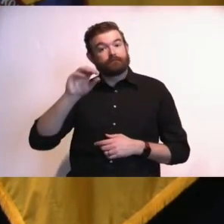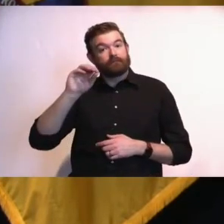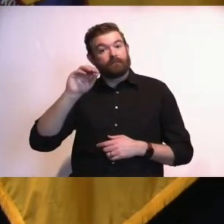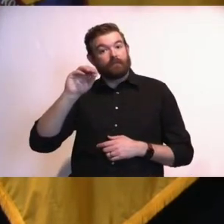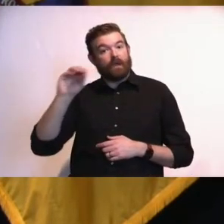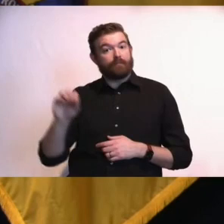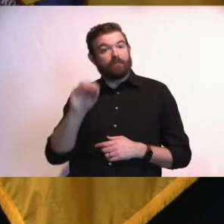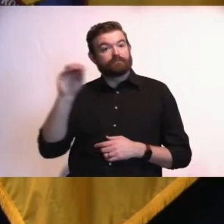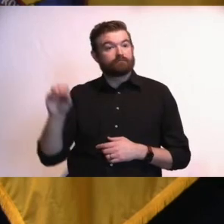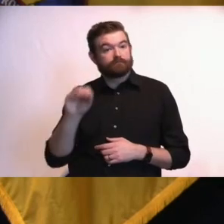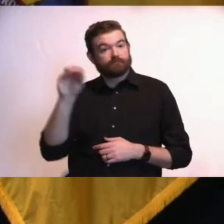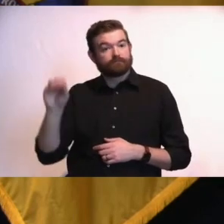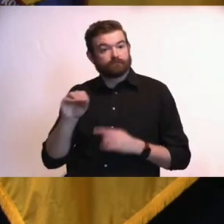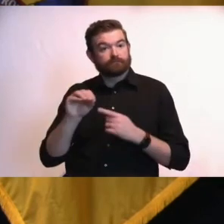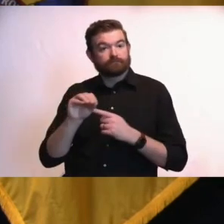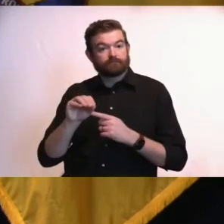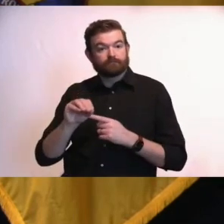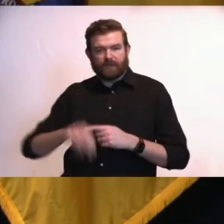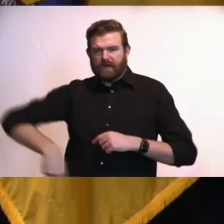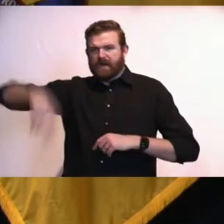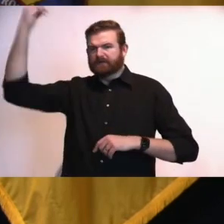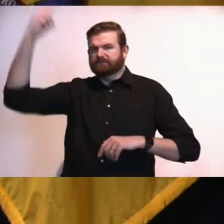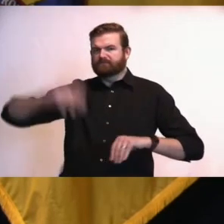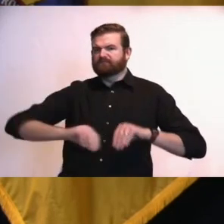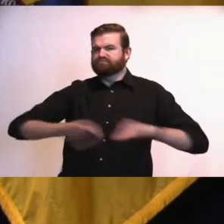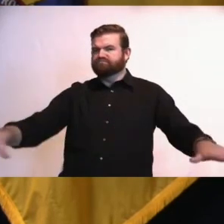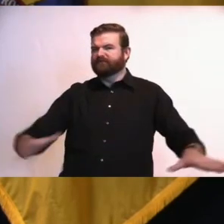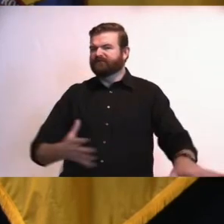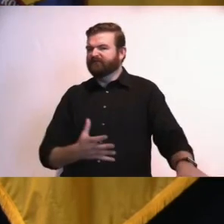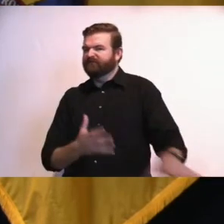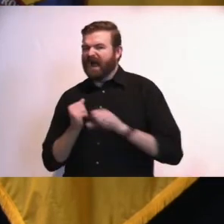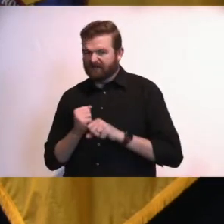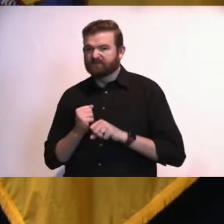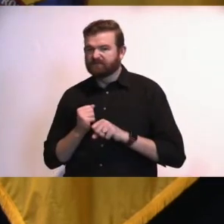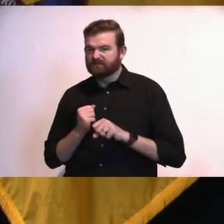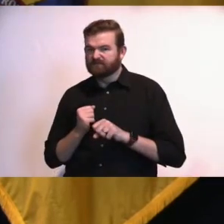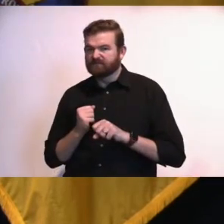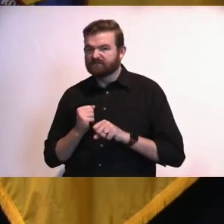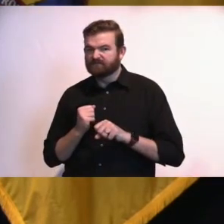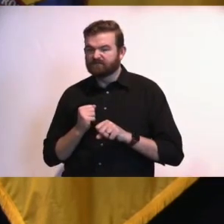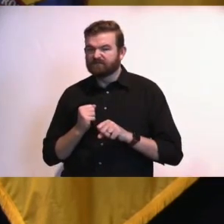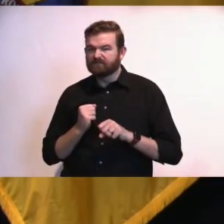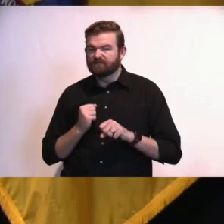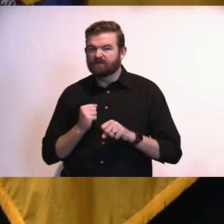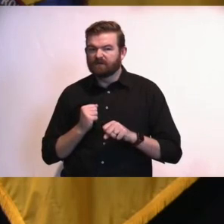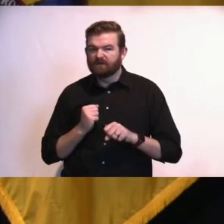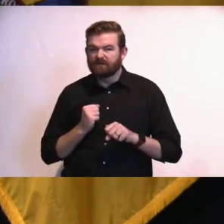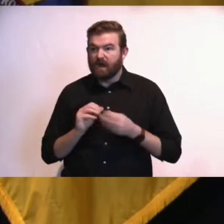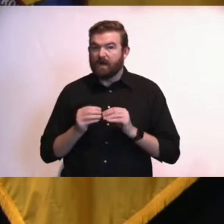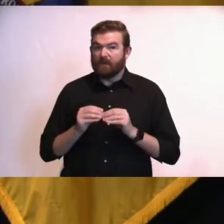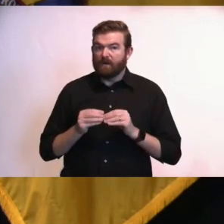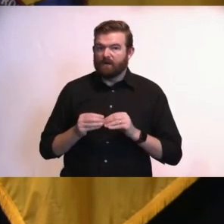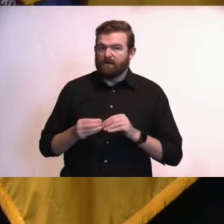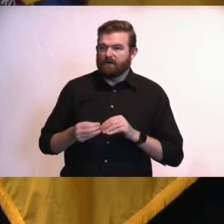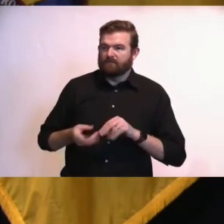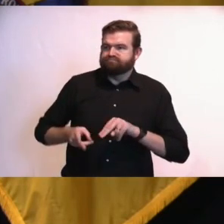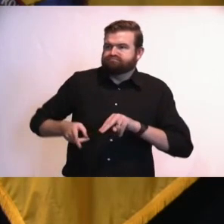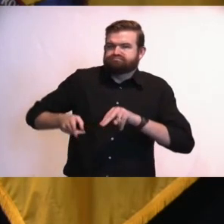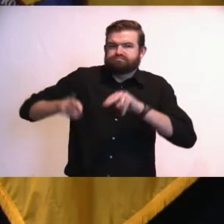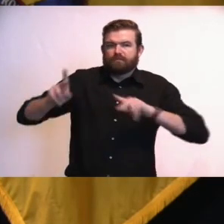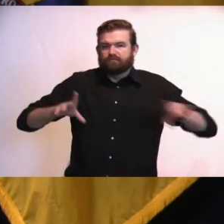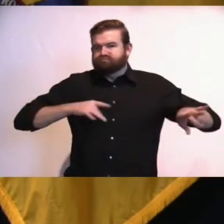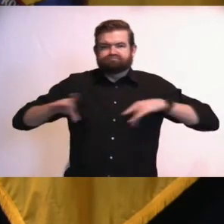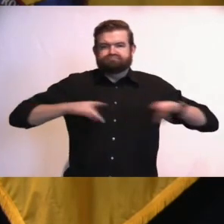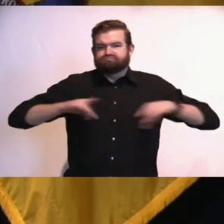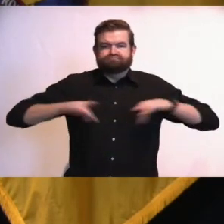unbelievable transmissibility and just sheer raw numbers of people getting infected,